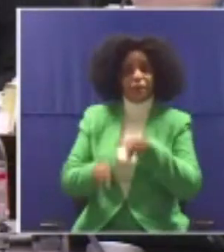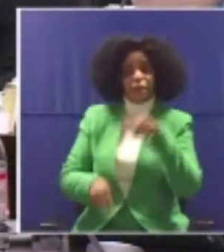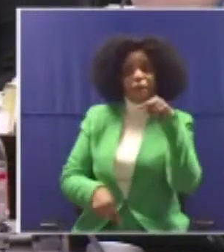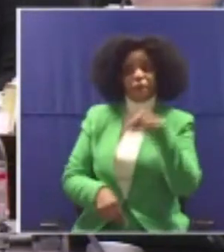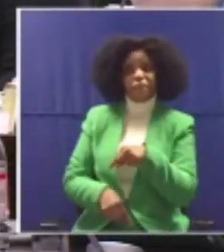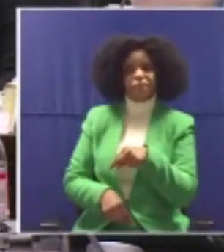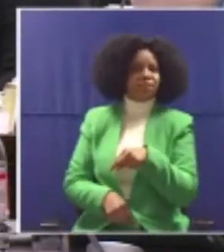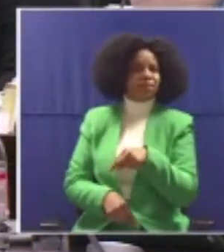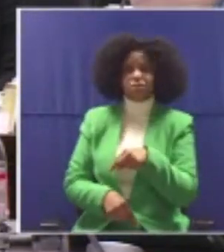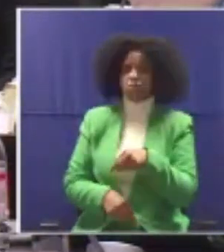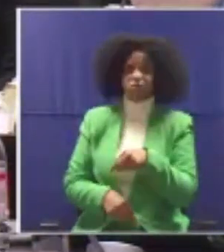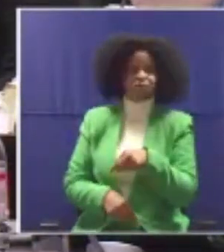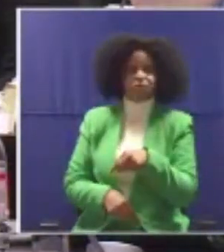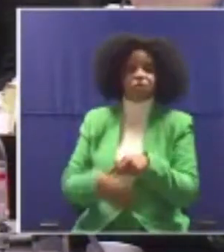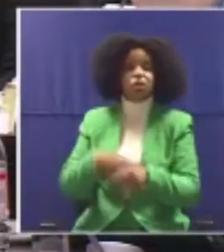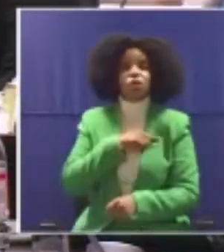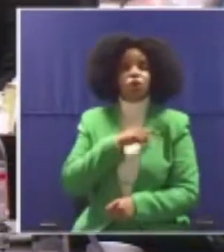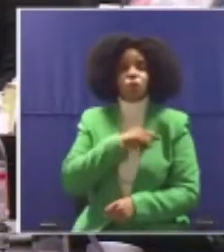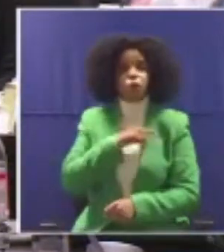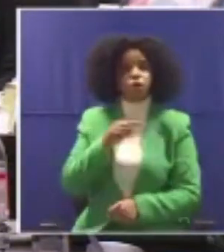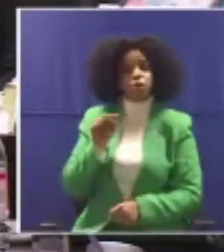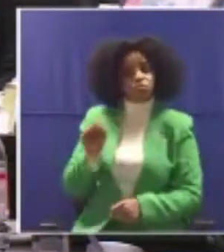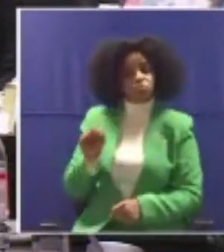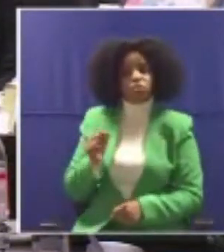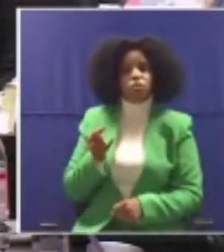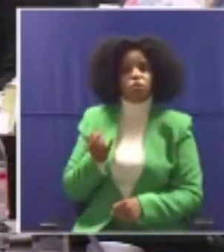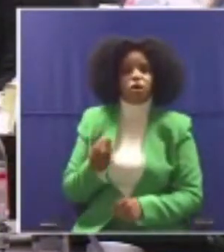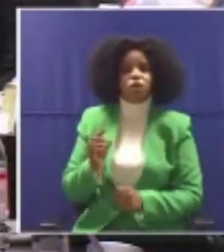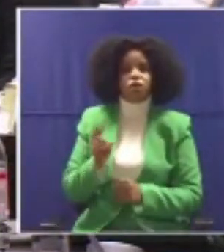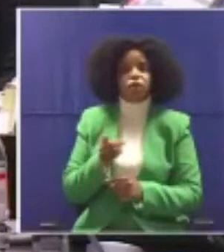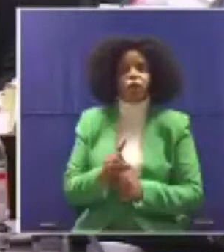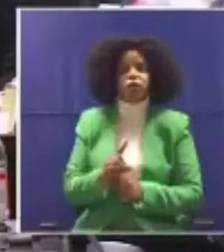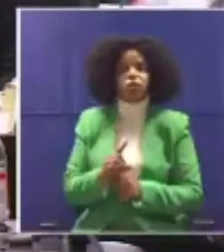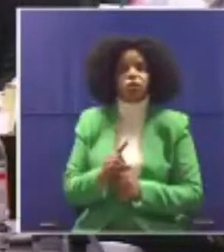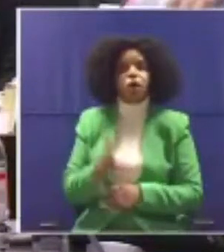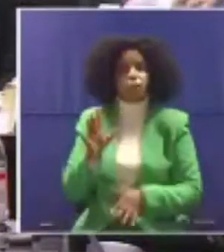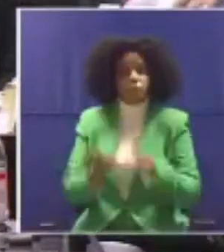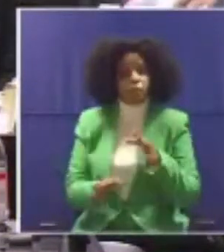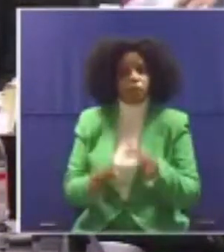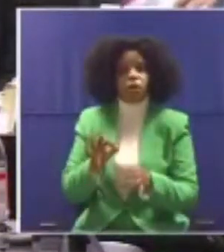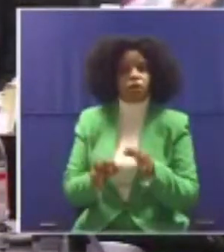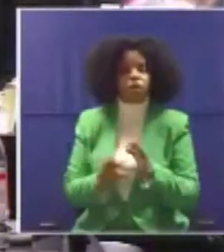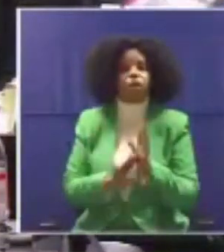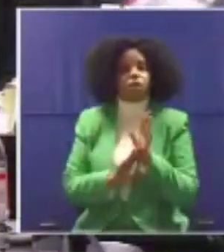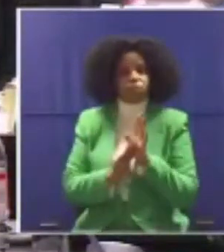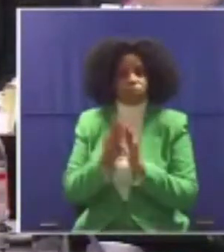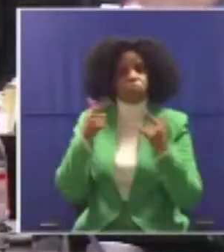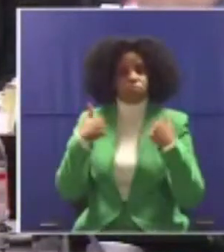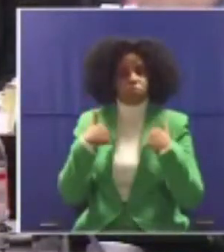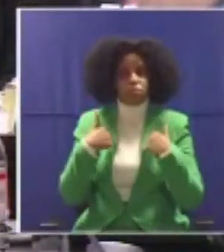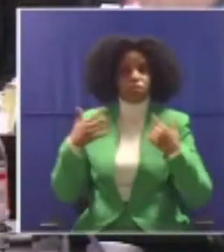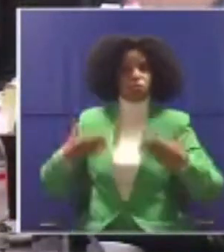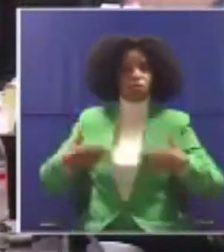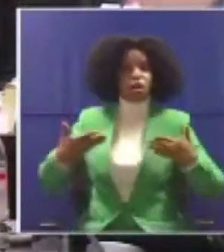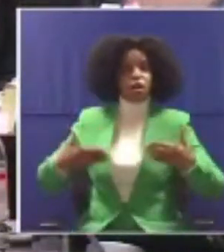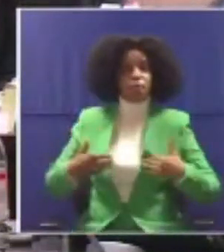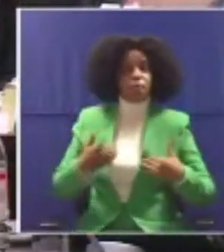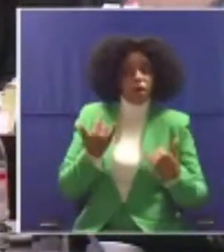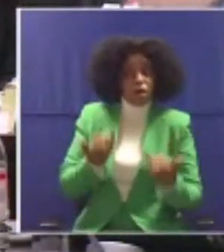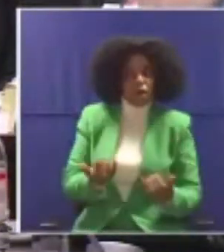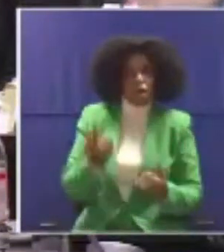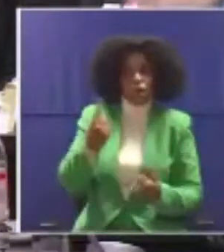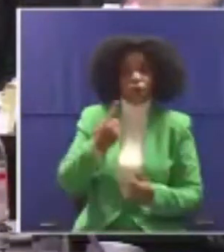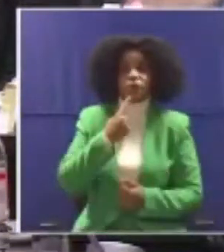checkbook politics underscored by political maturity. So I'm glad that you are asking for a national dialogue. But